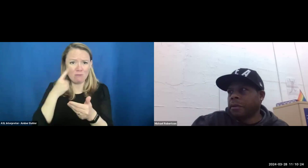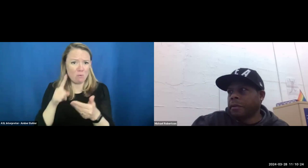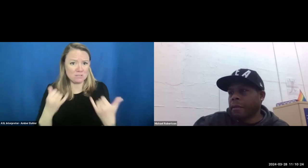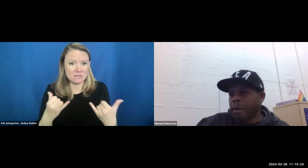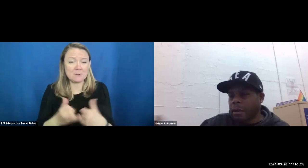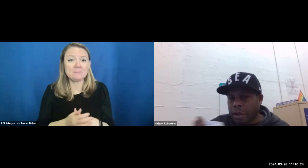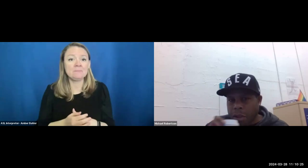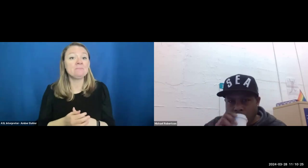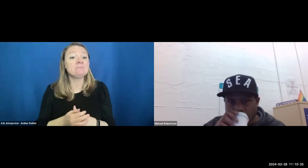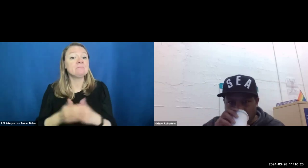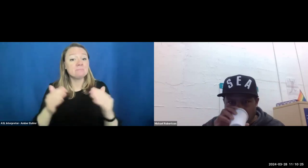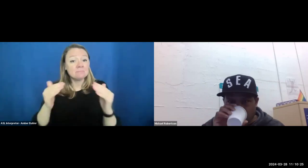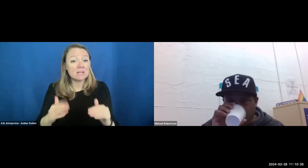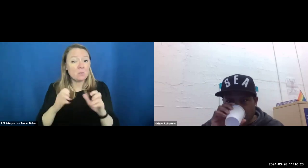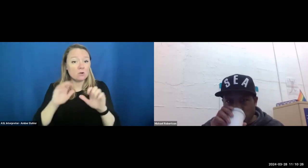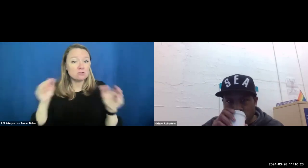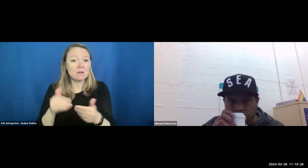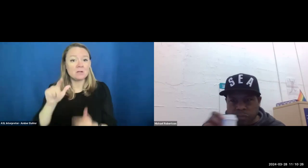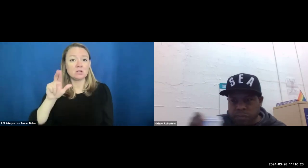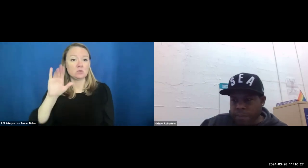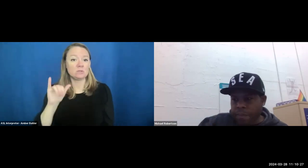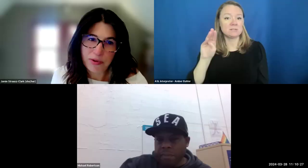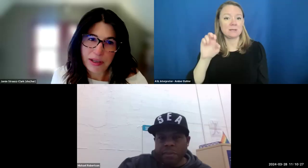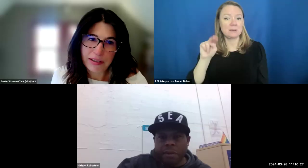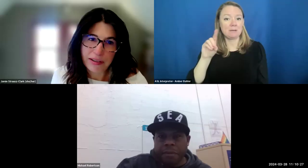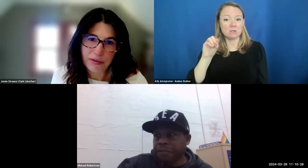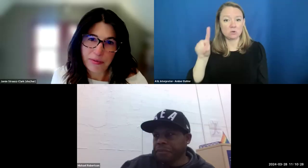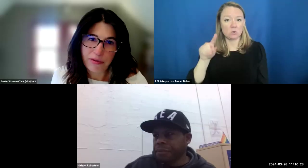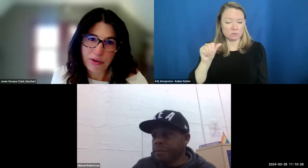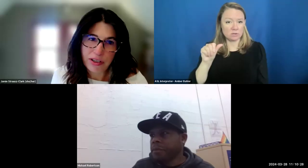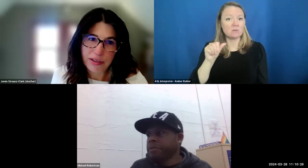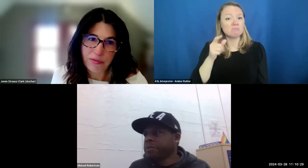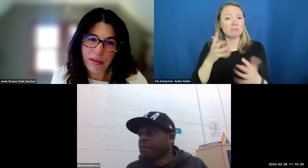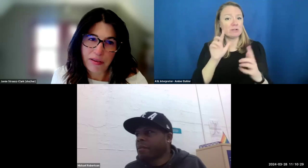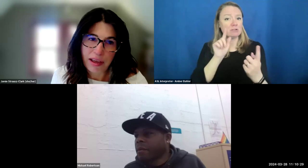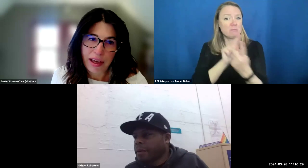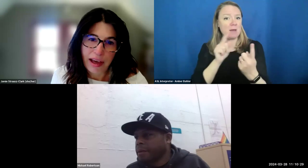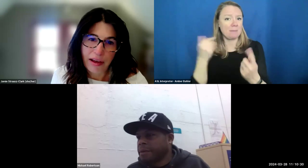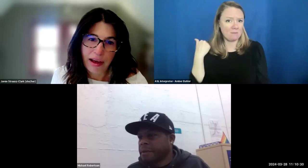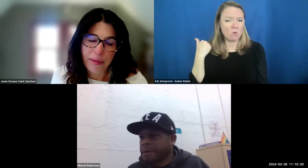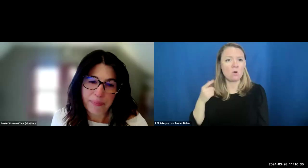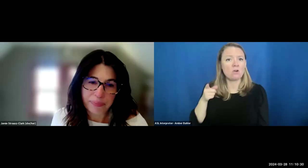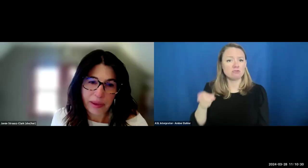introduce next Lucy Mendoza. You've met her before. She's presented to this group before. She's with